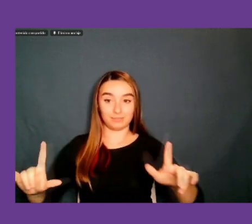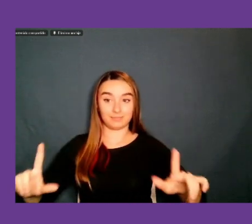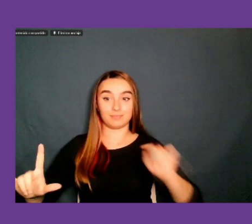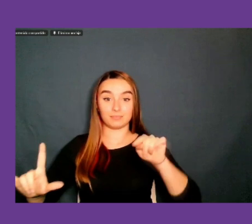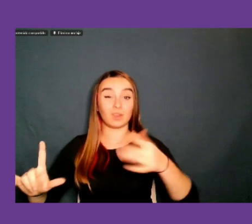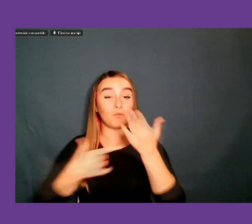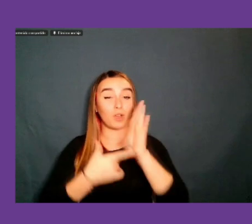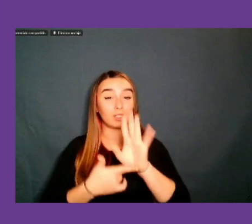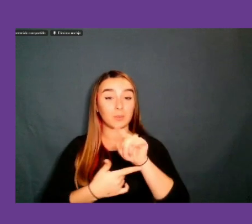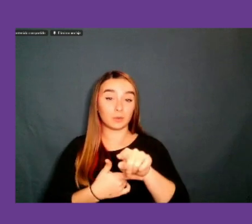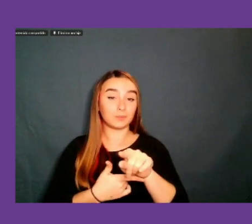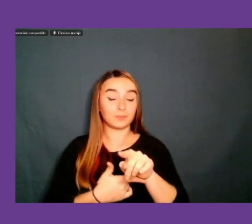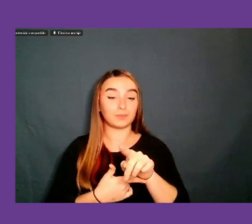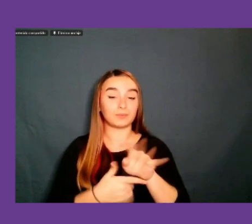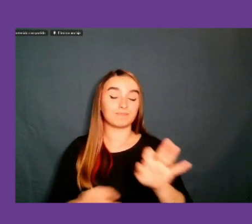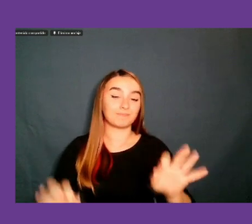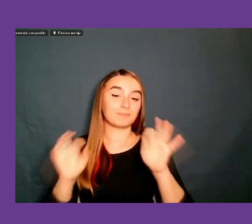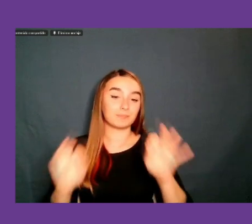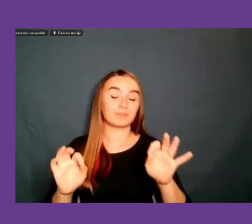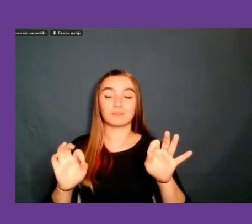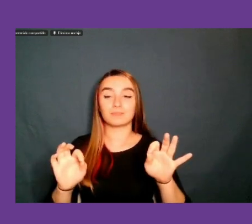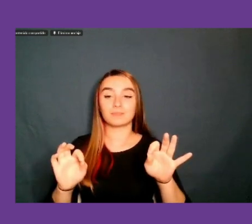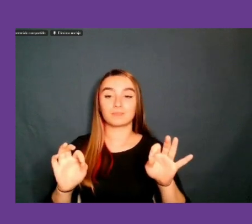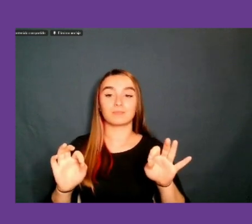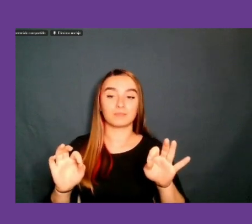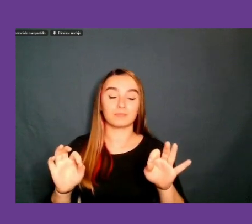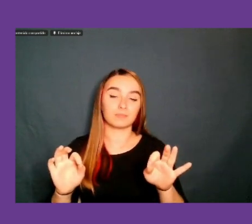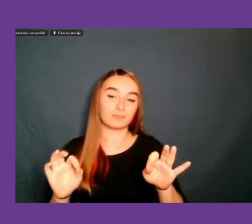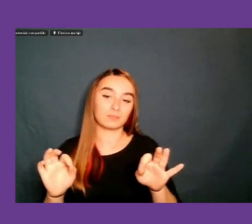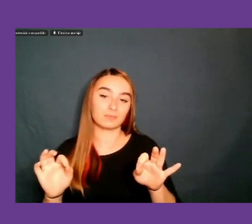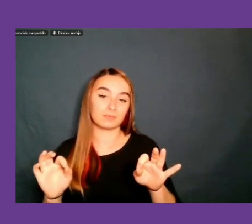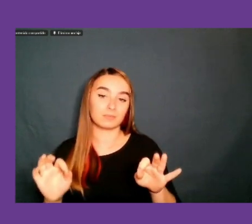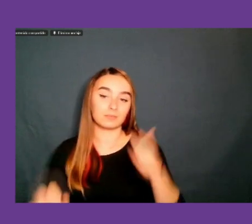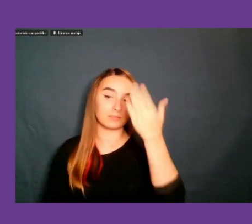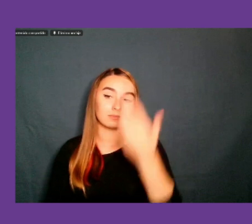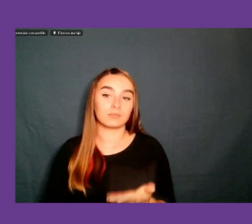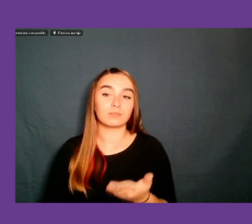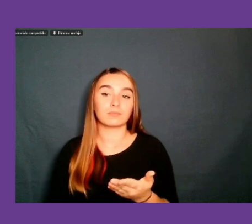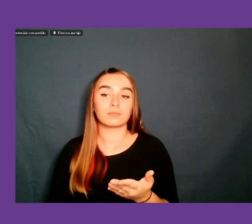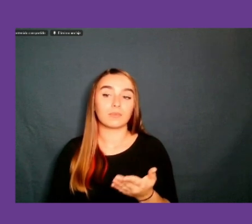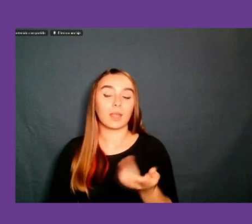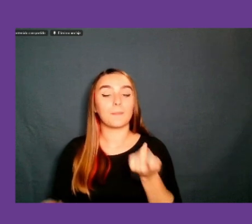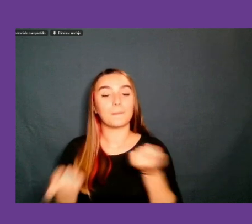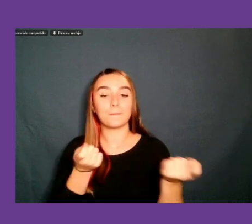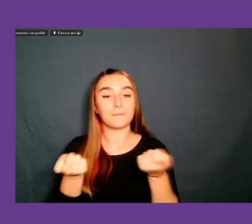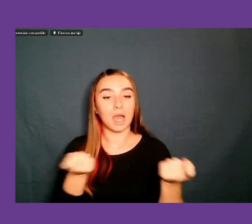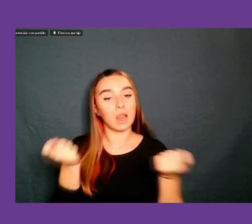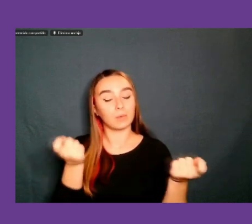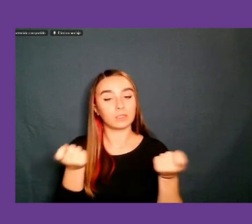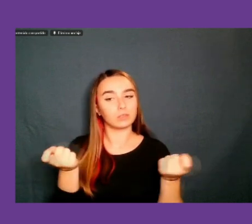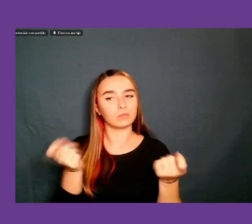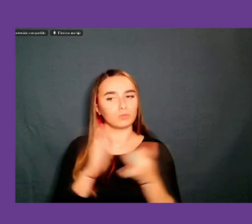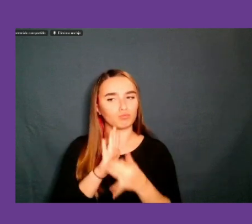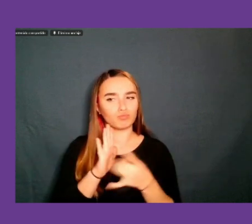that I show. This is, for example, quality management, and this is where we are